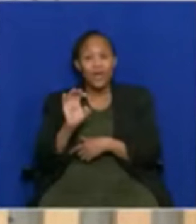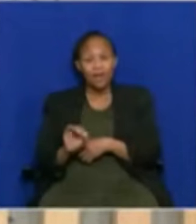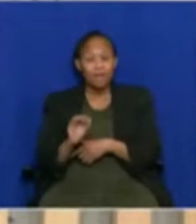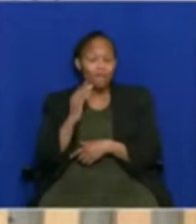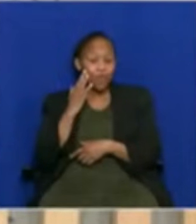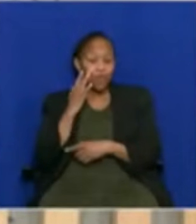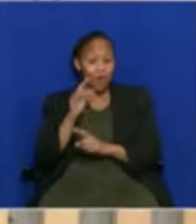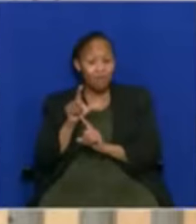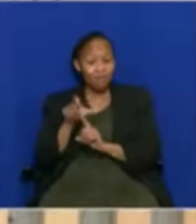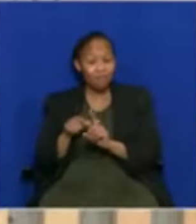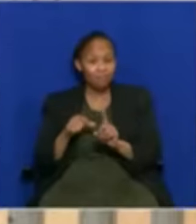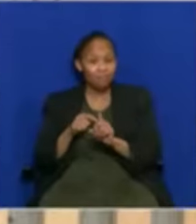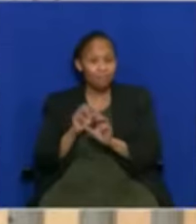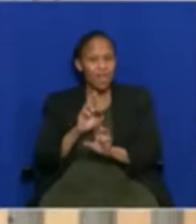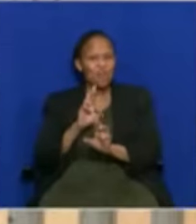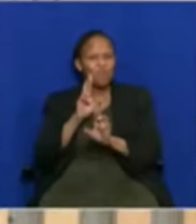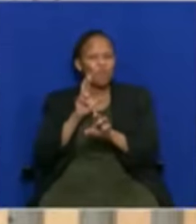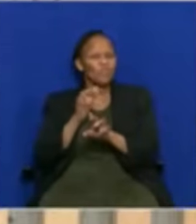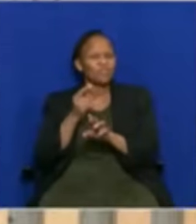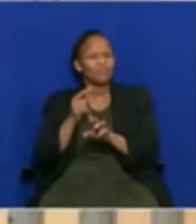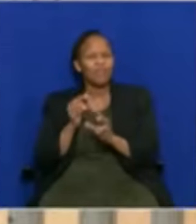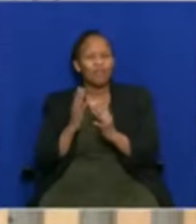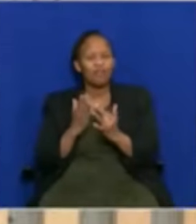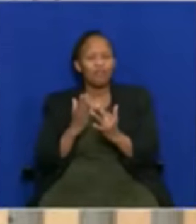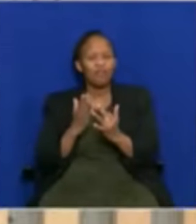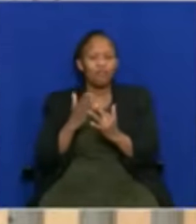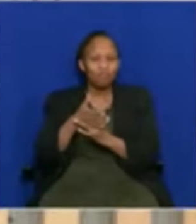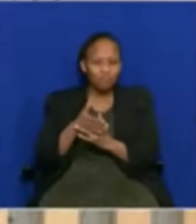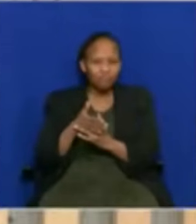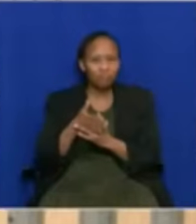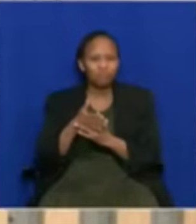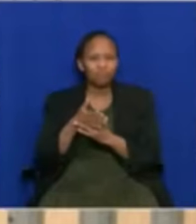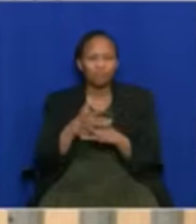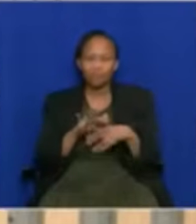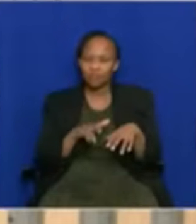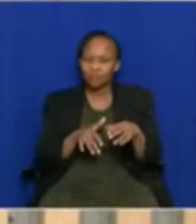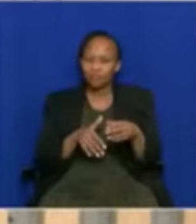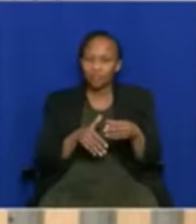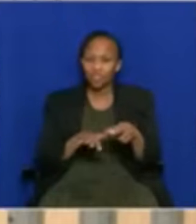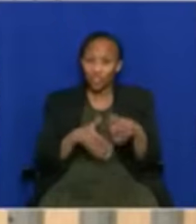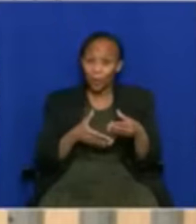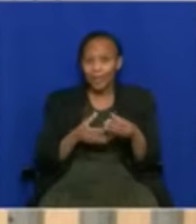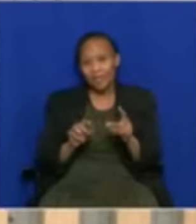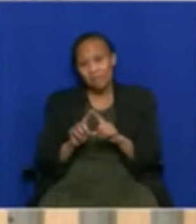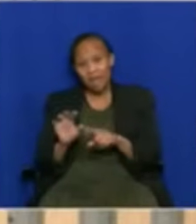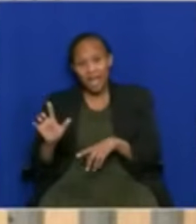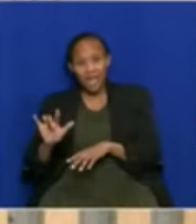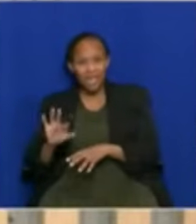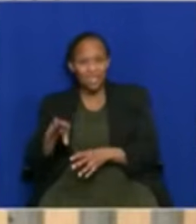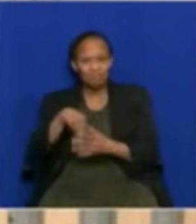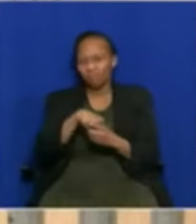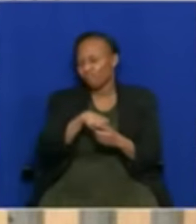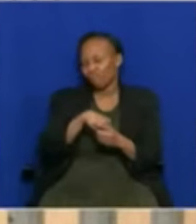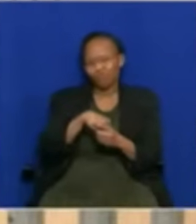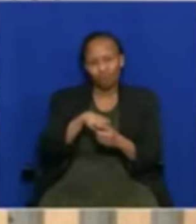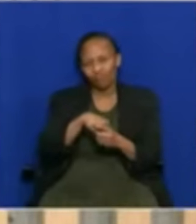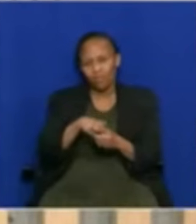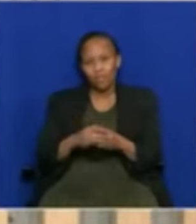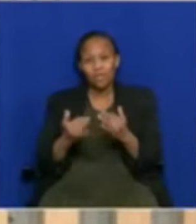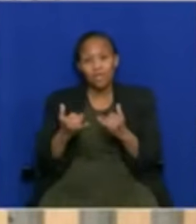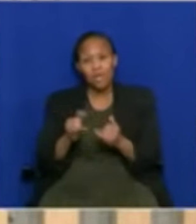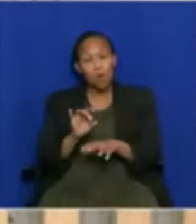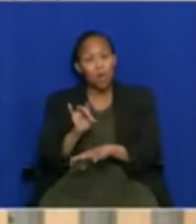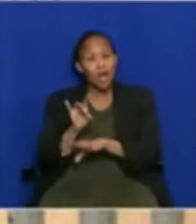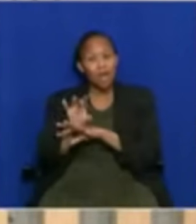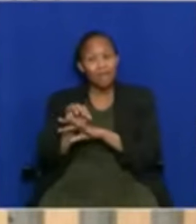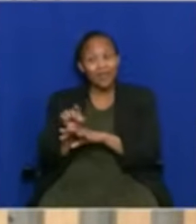with these dockets, Langlaagte was not a part of them, so he would have had to advise Mr. Nkabinde otherwise than